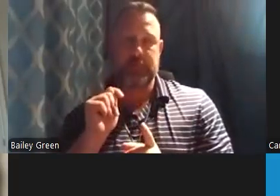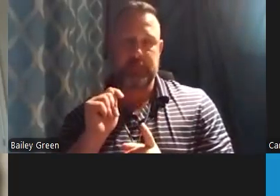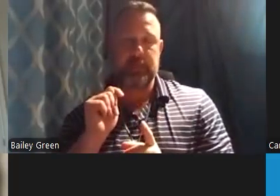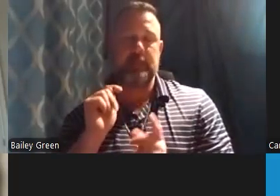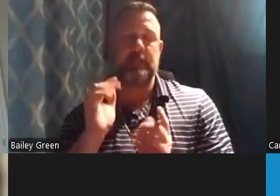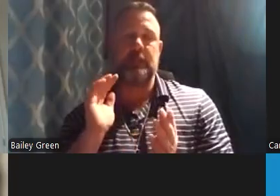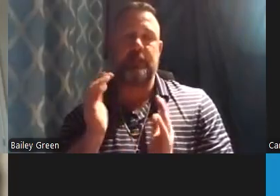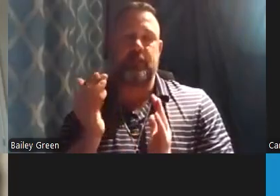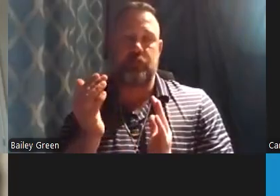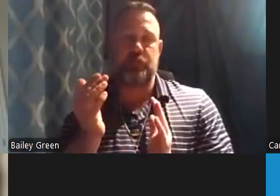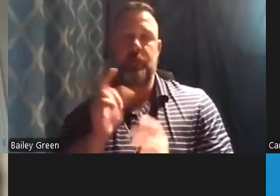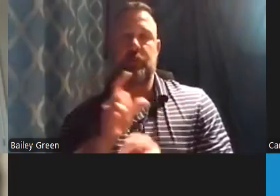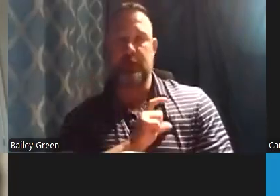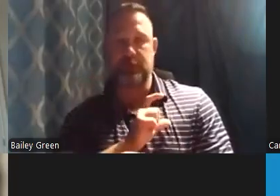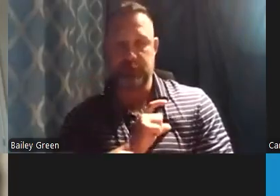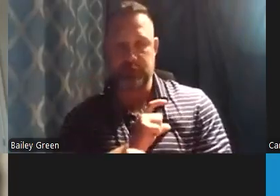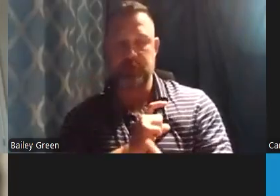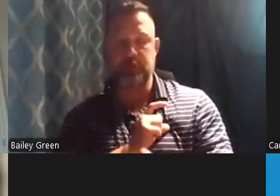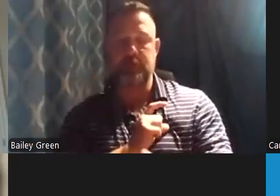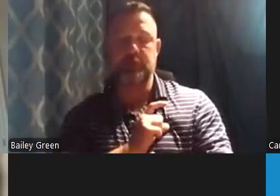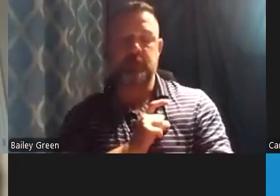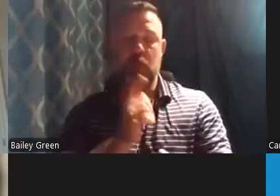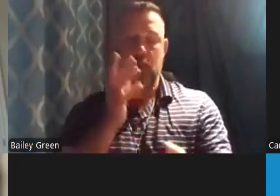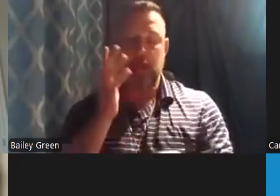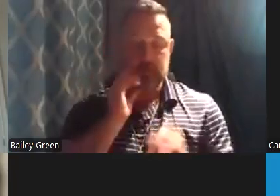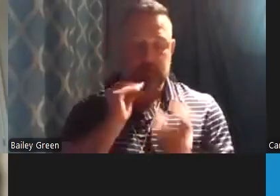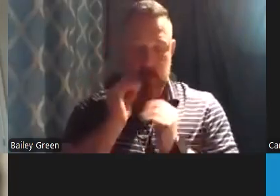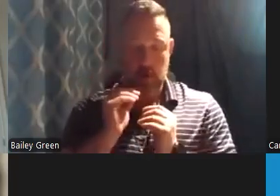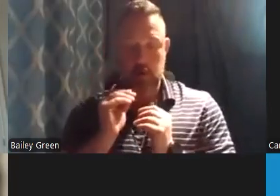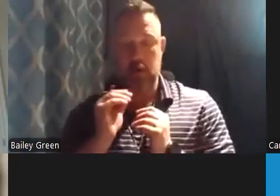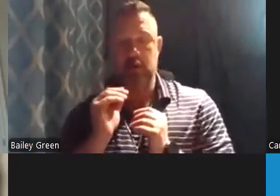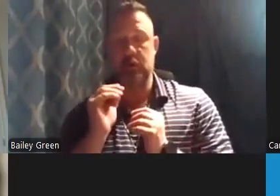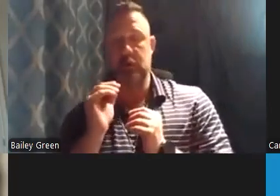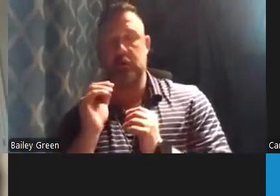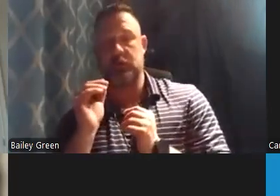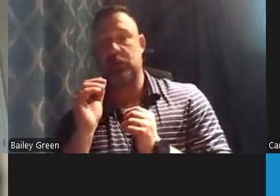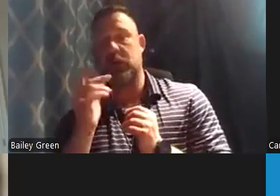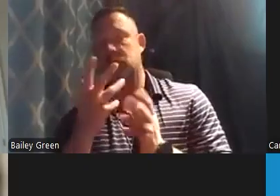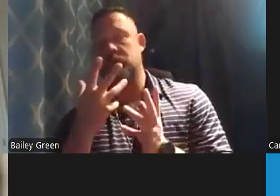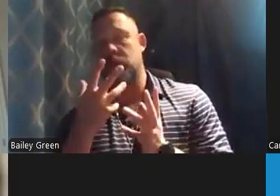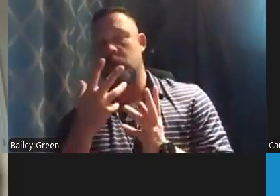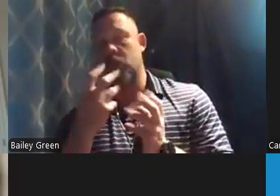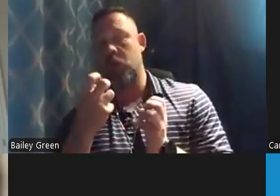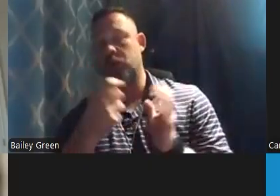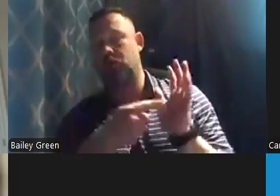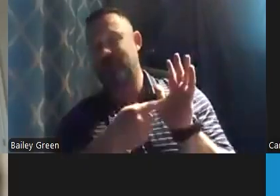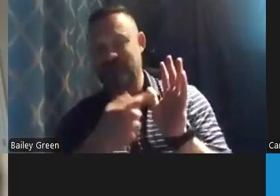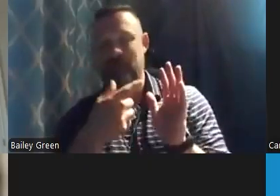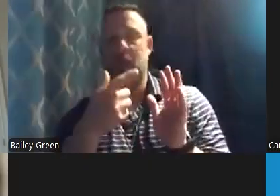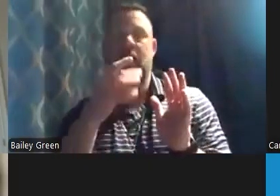a police, what they're experiencing is completely different. So I just want to echo that importance of